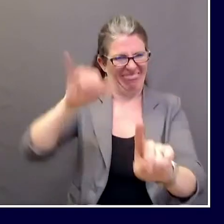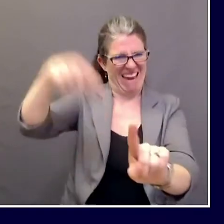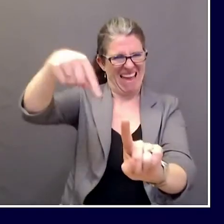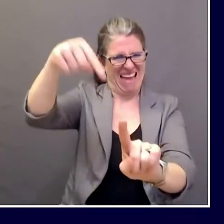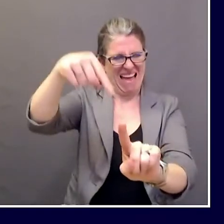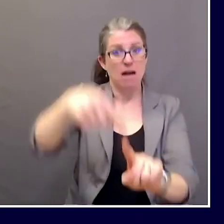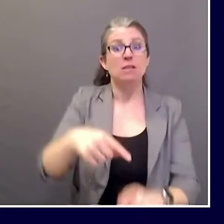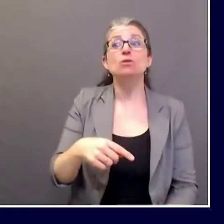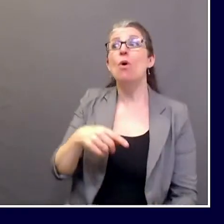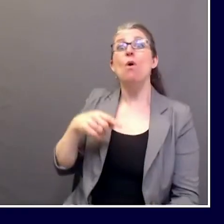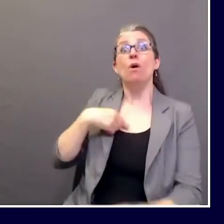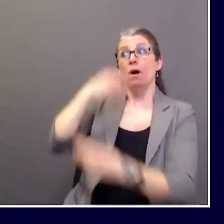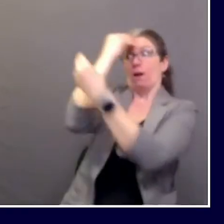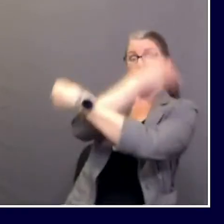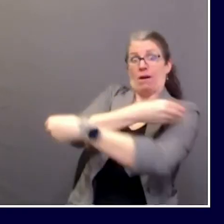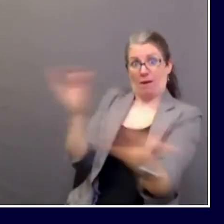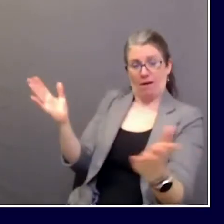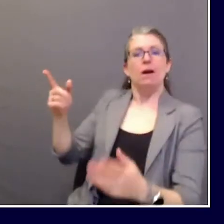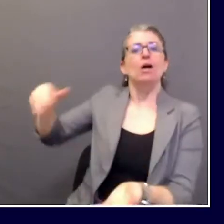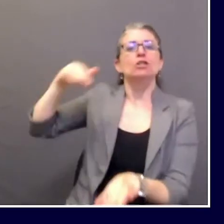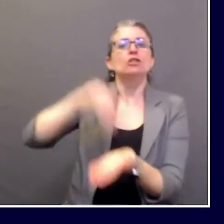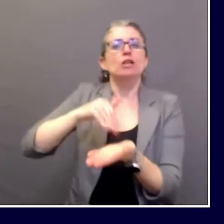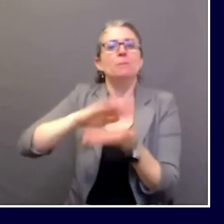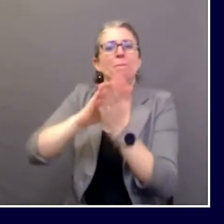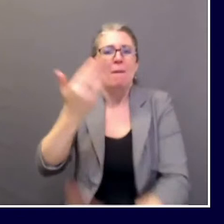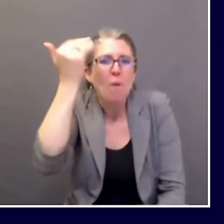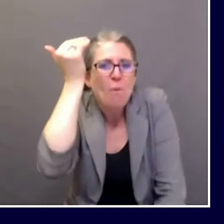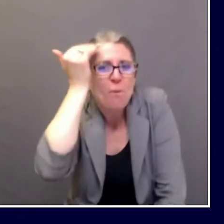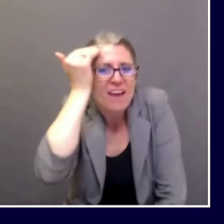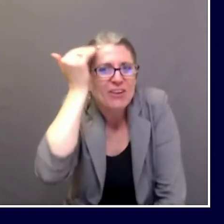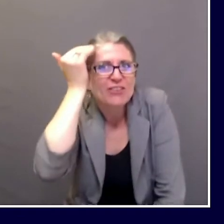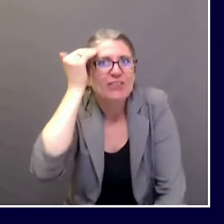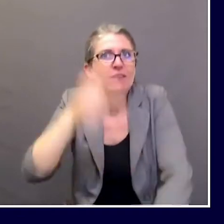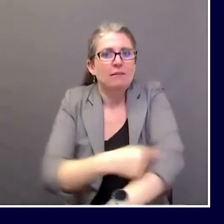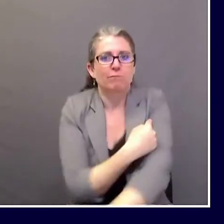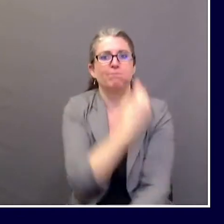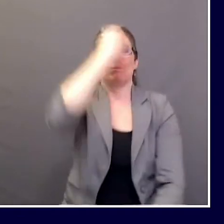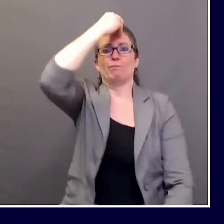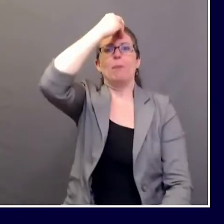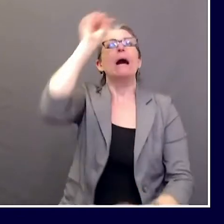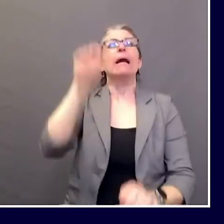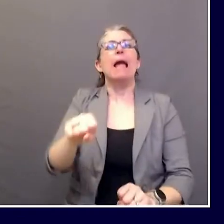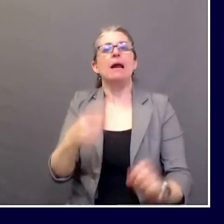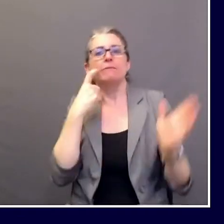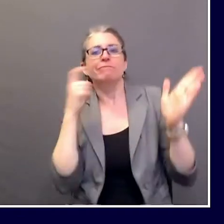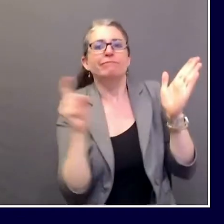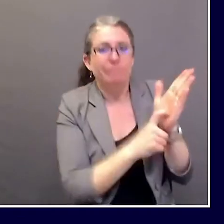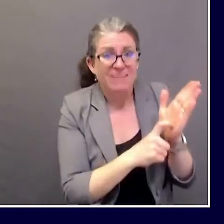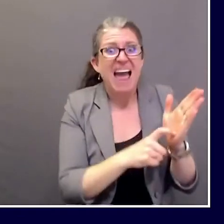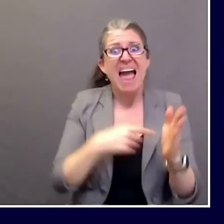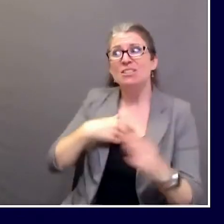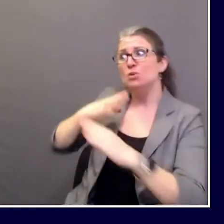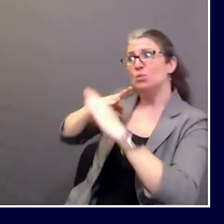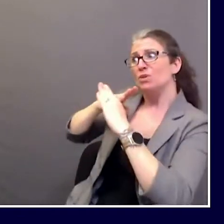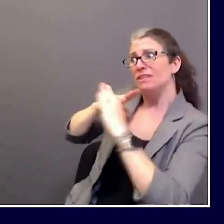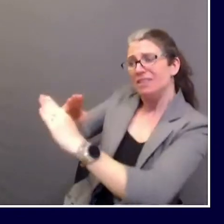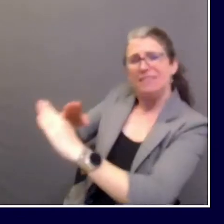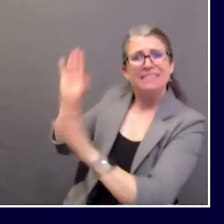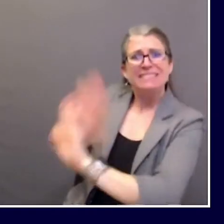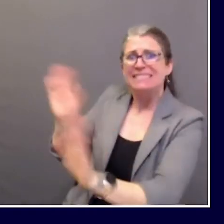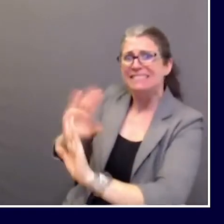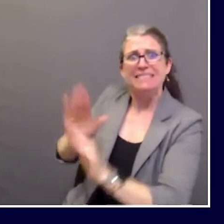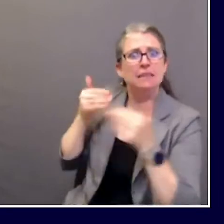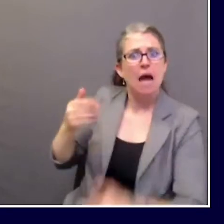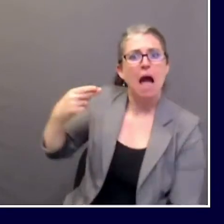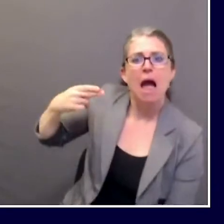anywhere. And given the very, very small numbers, he was pretty clear, 6 out of 6.85 million, 1 in a